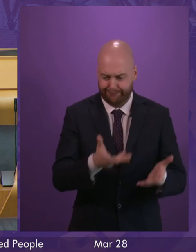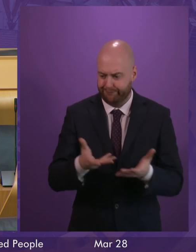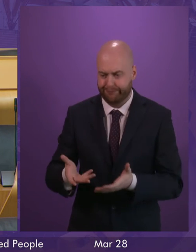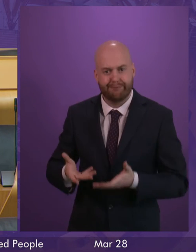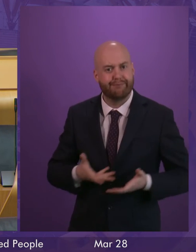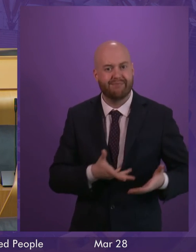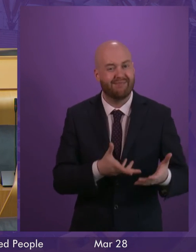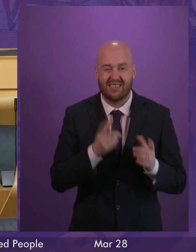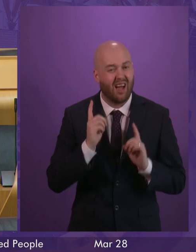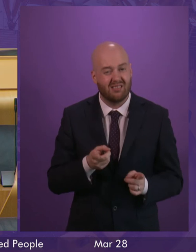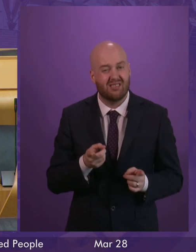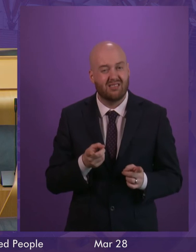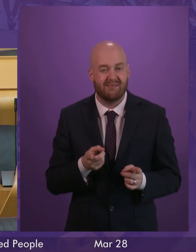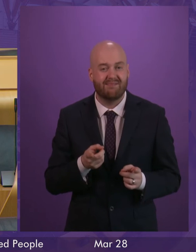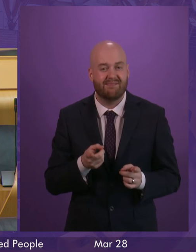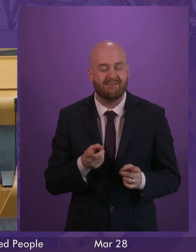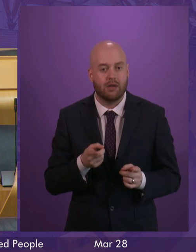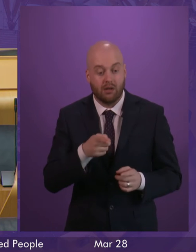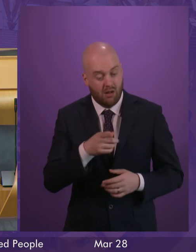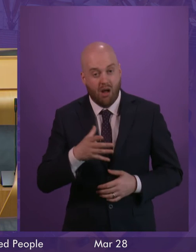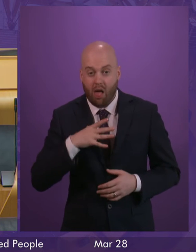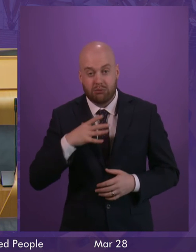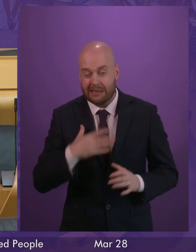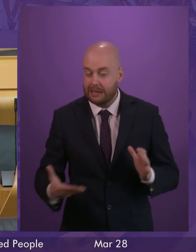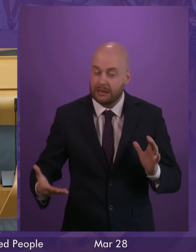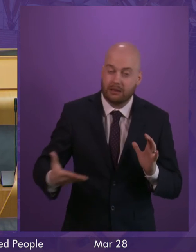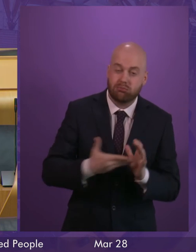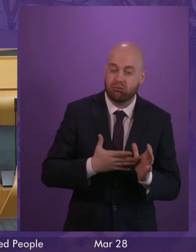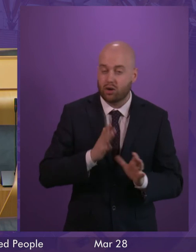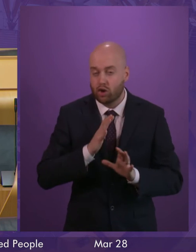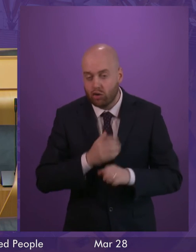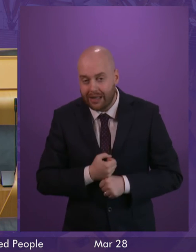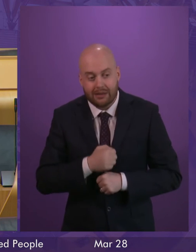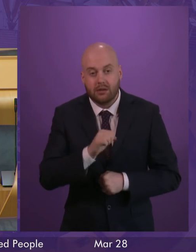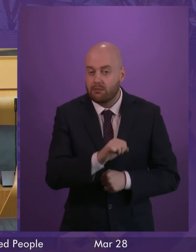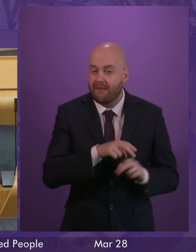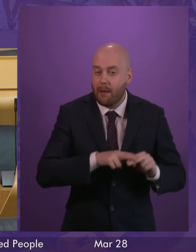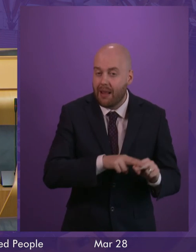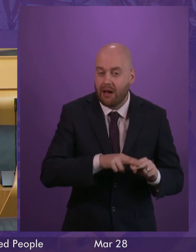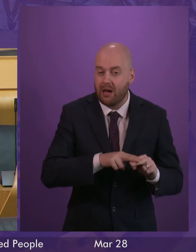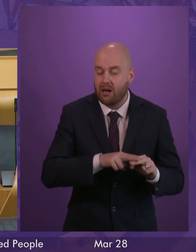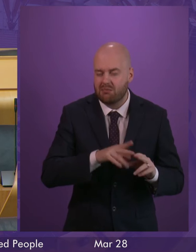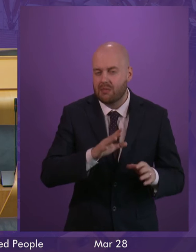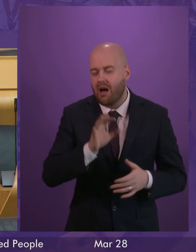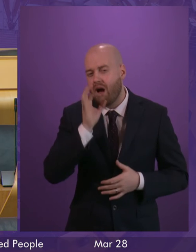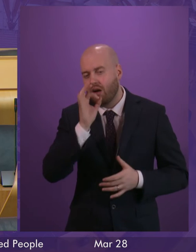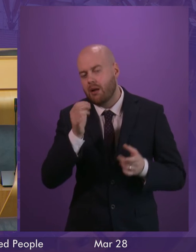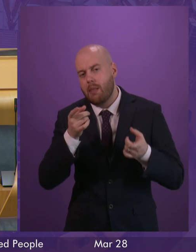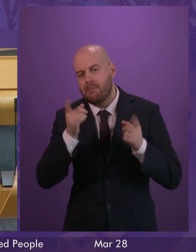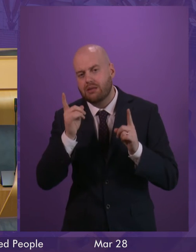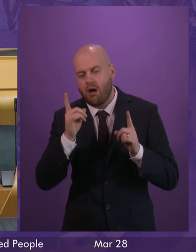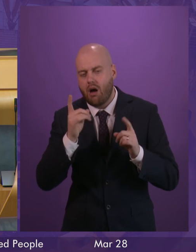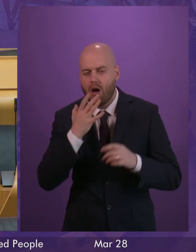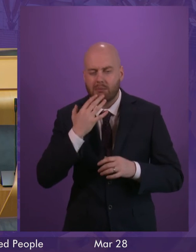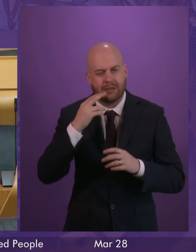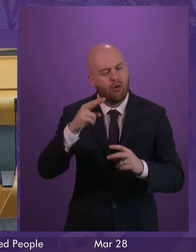These frustrations add to the already huge stresses already experienced by these families. I would ask the Minister today to review how services are